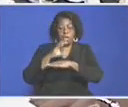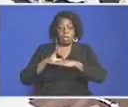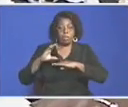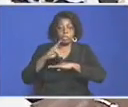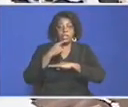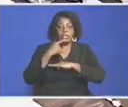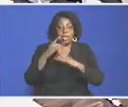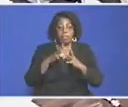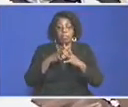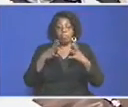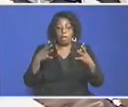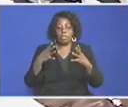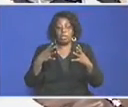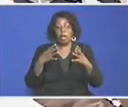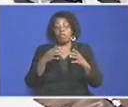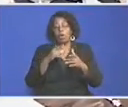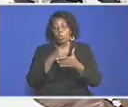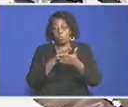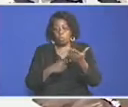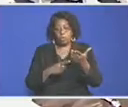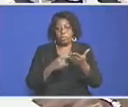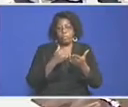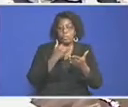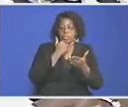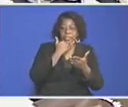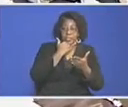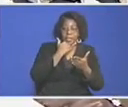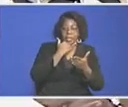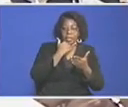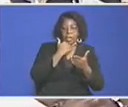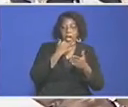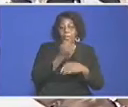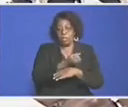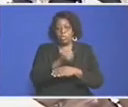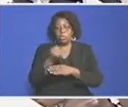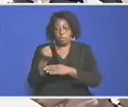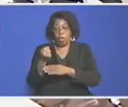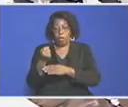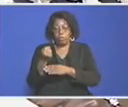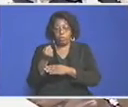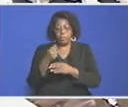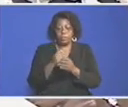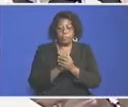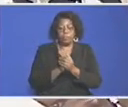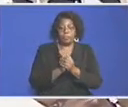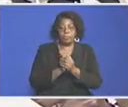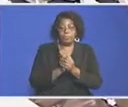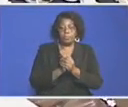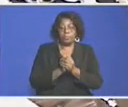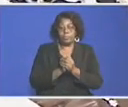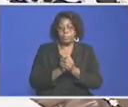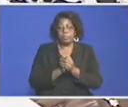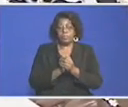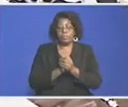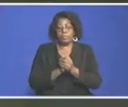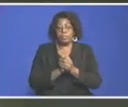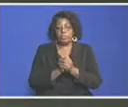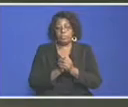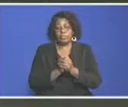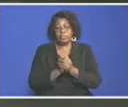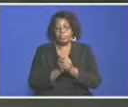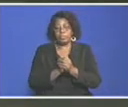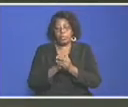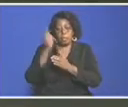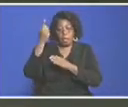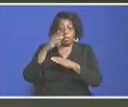says much of the missteps of the advance polls have been addressed. Cleopatra Murphy leads us off tonight. Acting